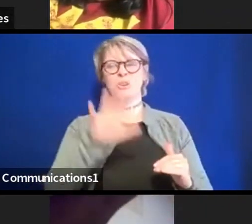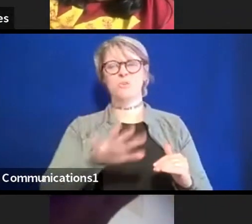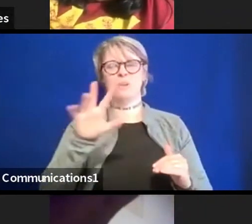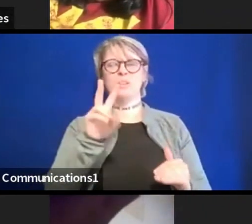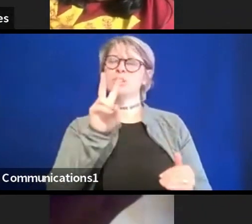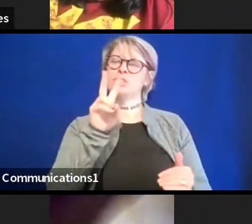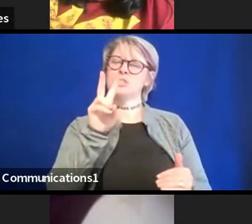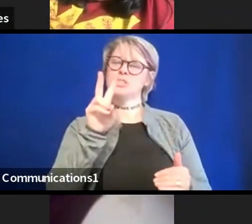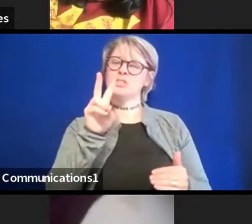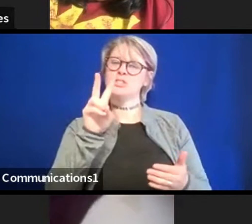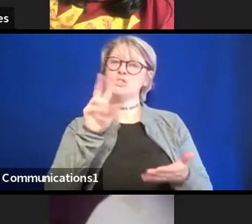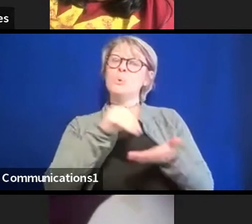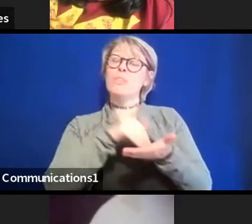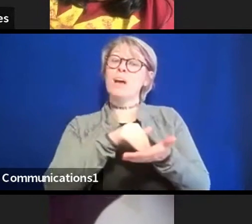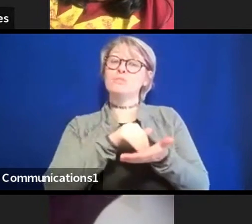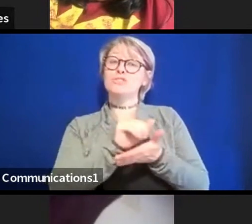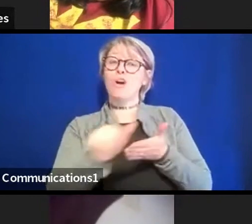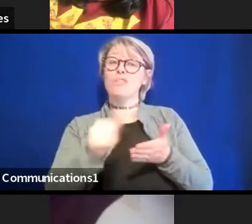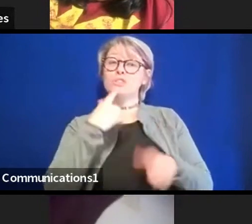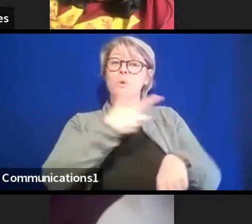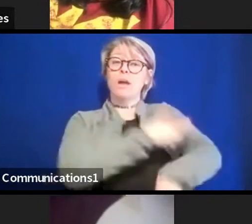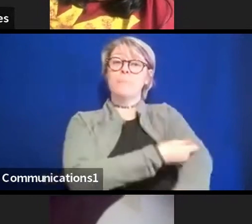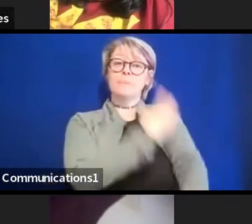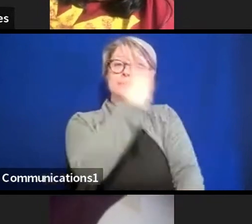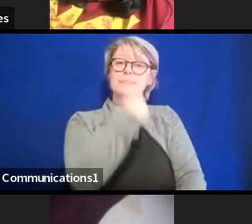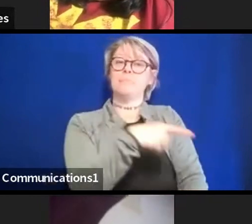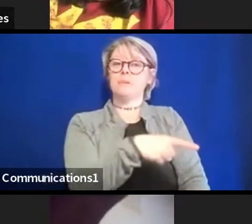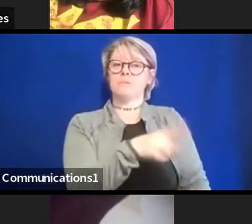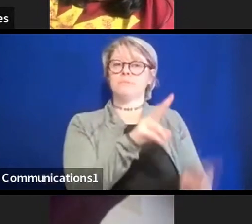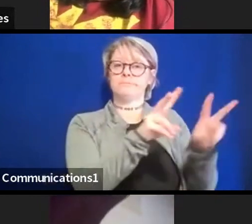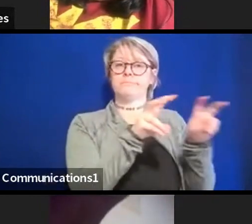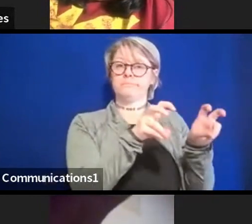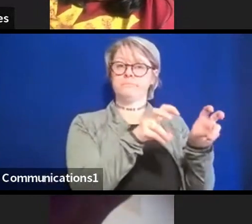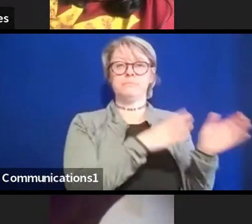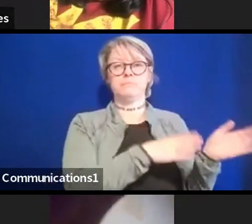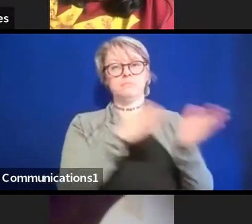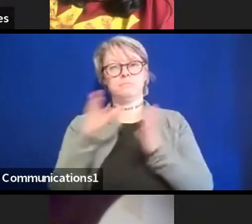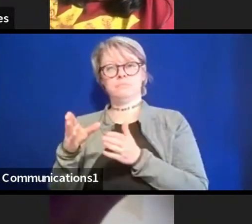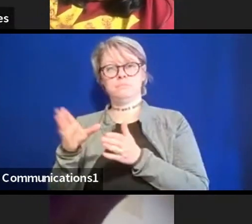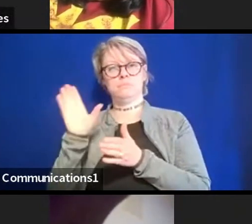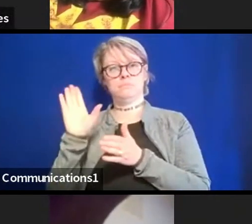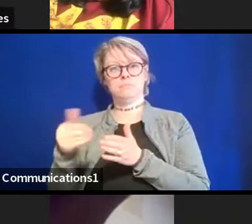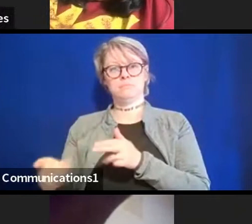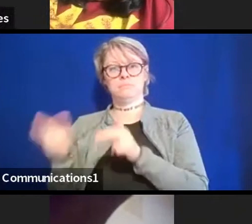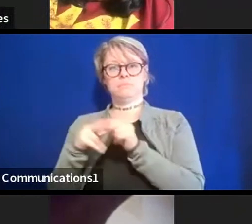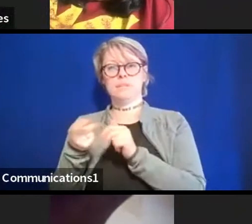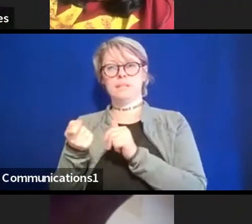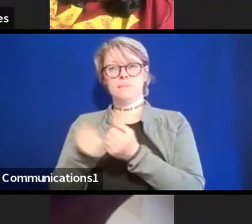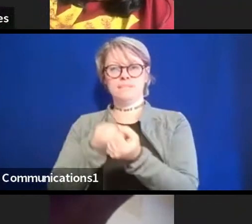to put us out of our misery, instead of possibly giving us a little bit more